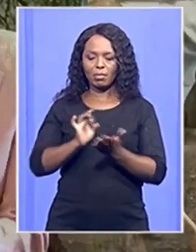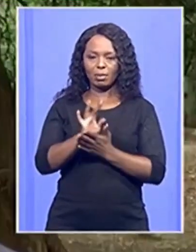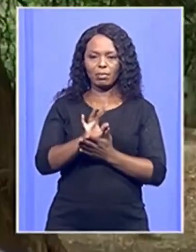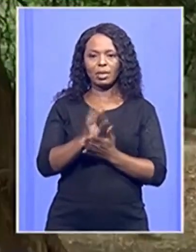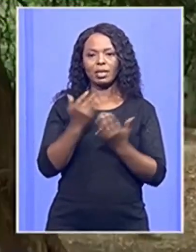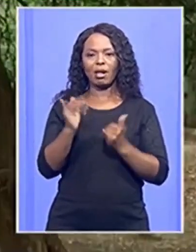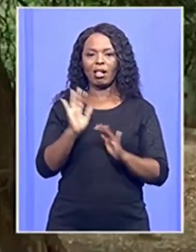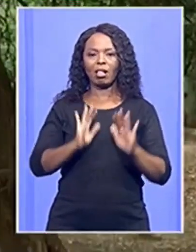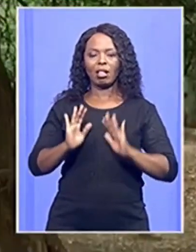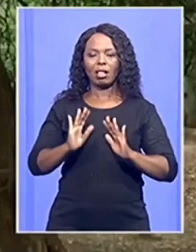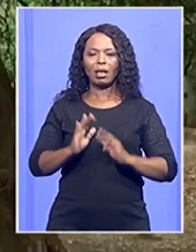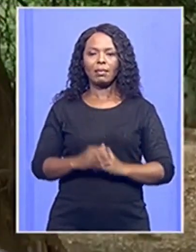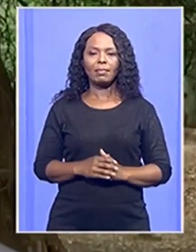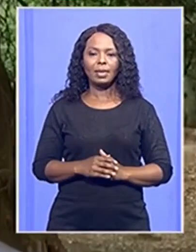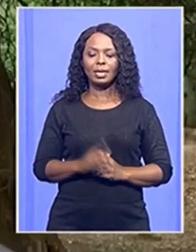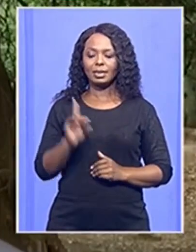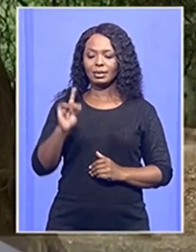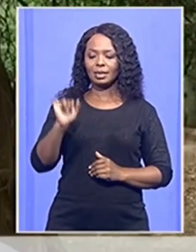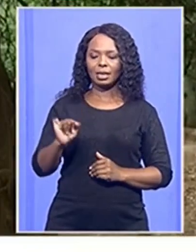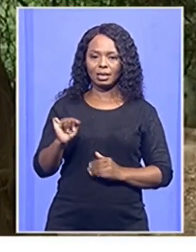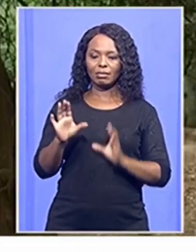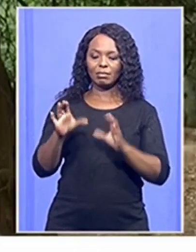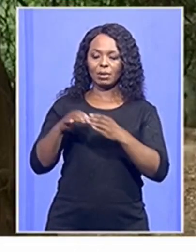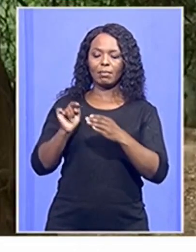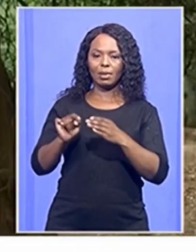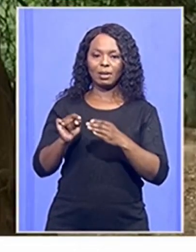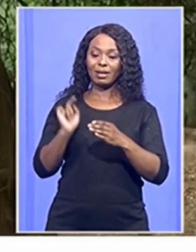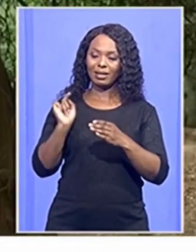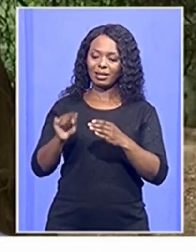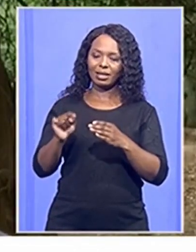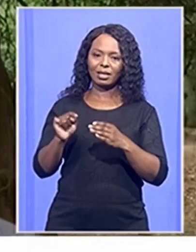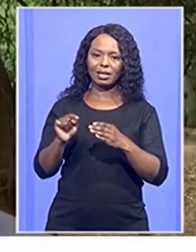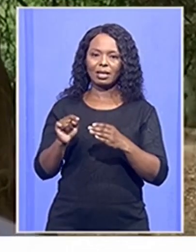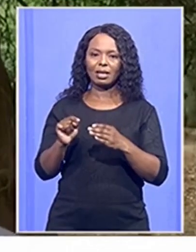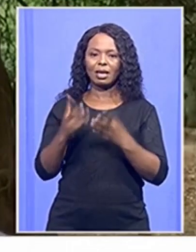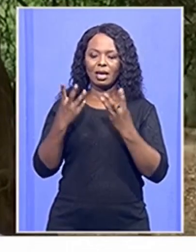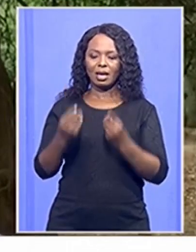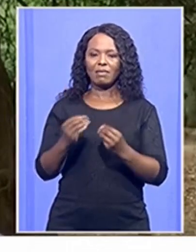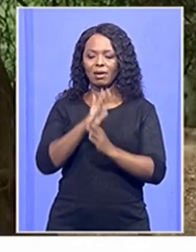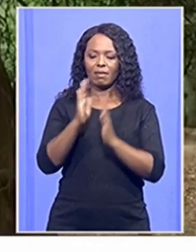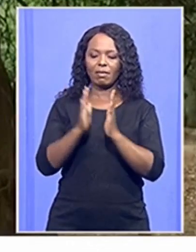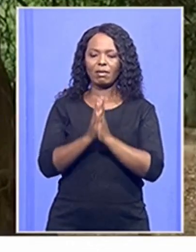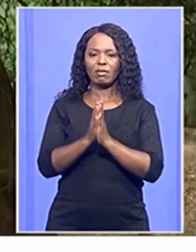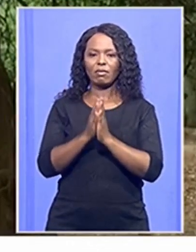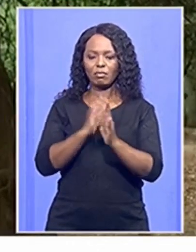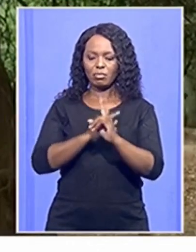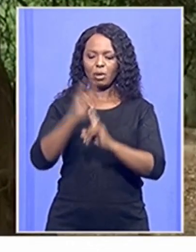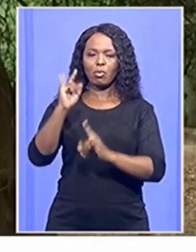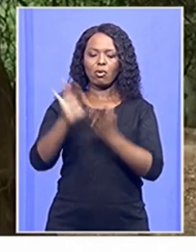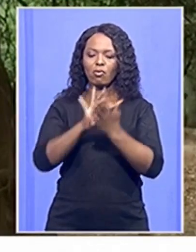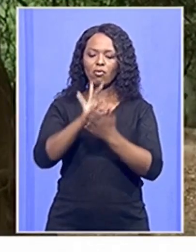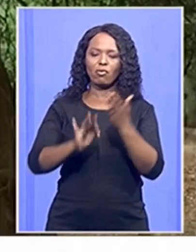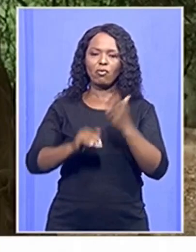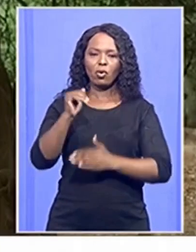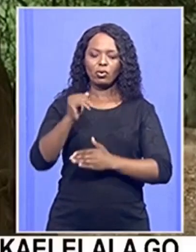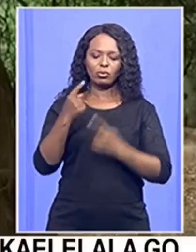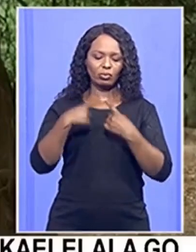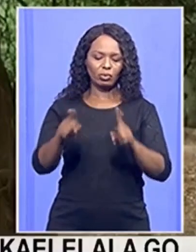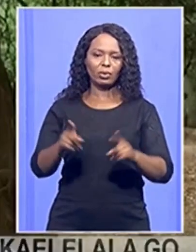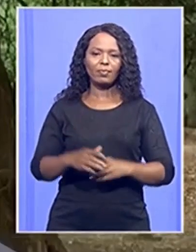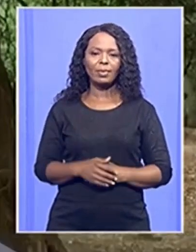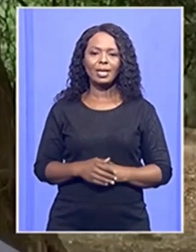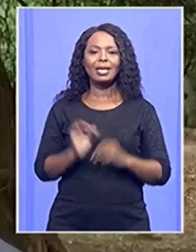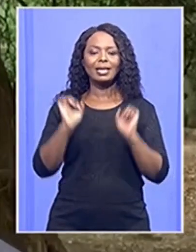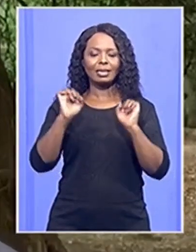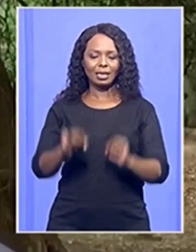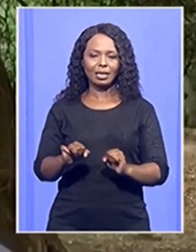beleseditswe. The DA is not the party that got the plurality of votes. Yes, there was no